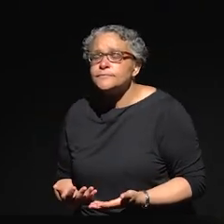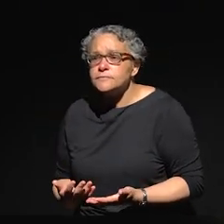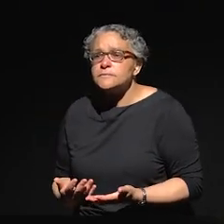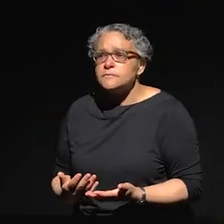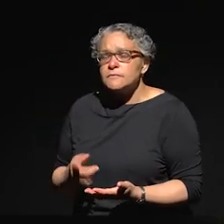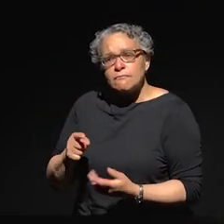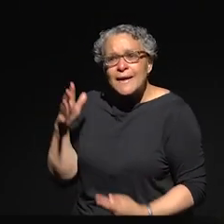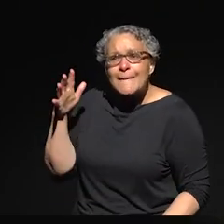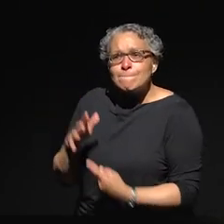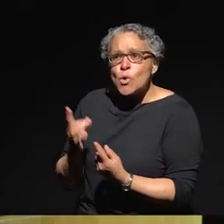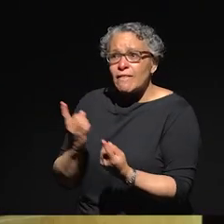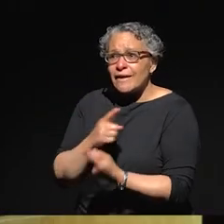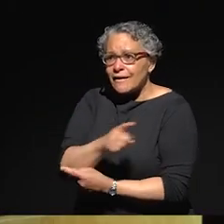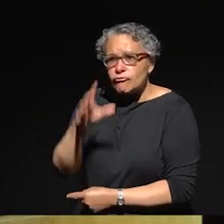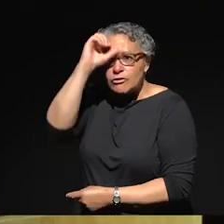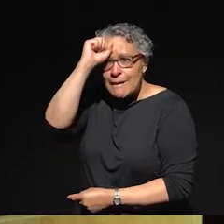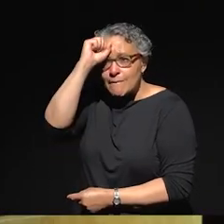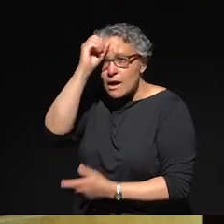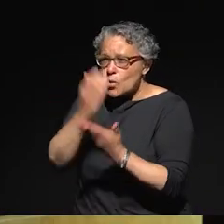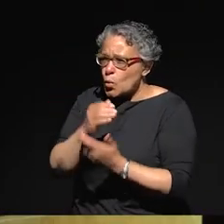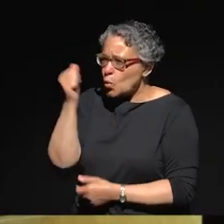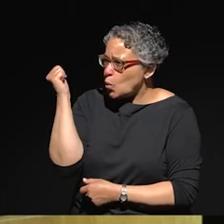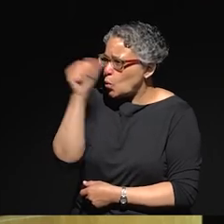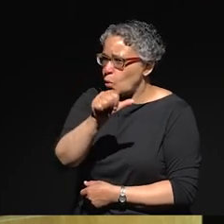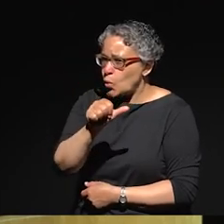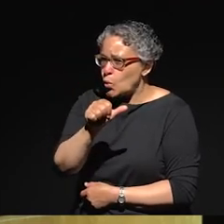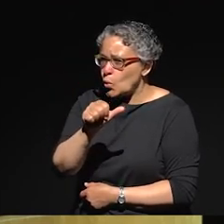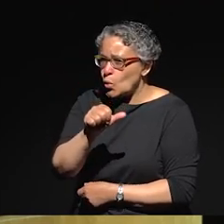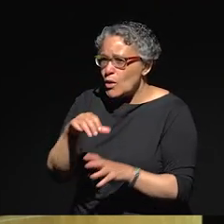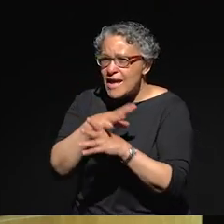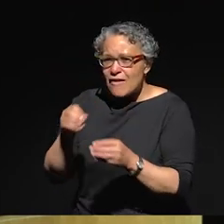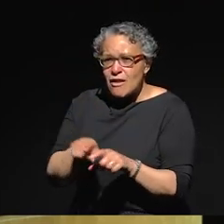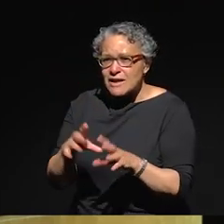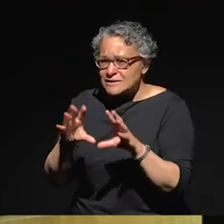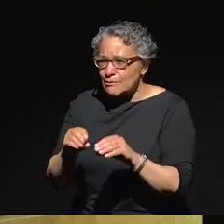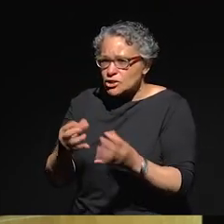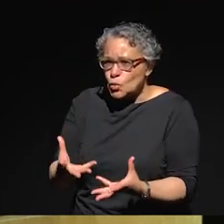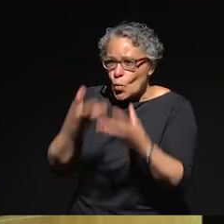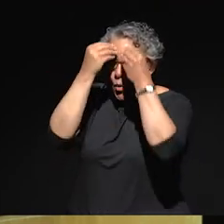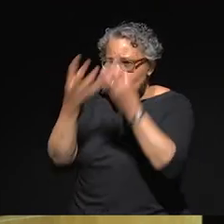So that's an important thing to keep in mind. Very smart, he absorbed everything like a sponge and really